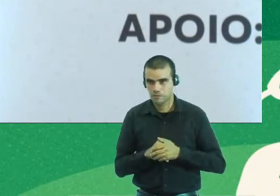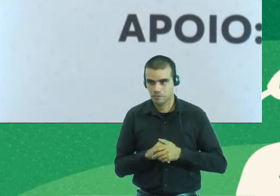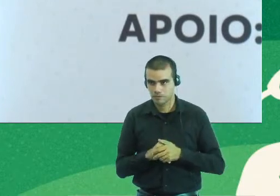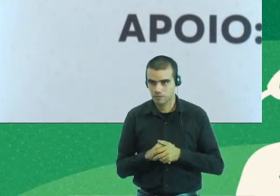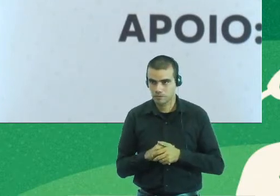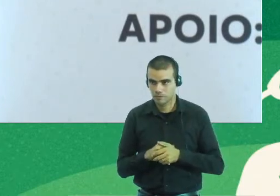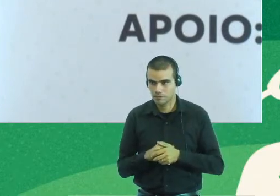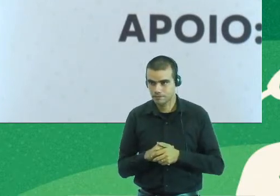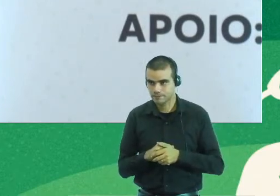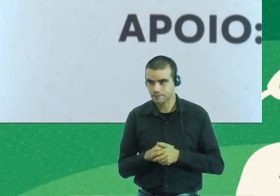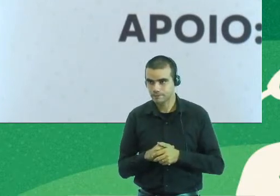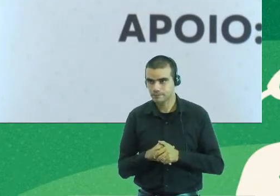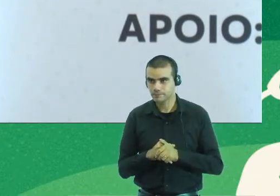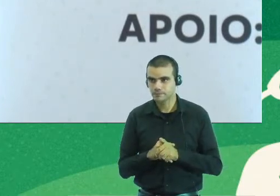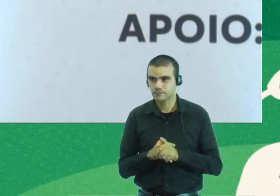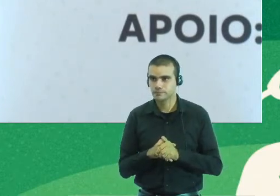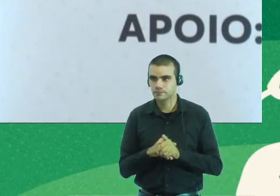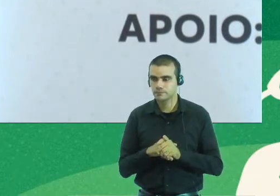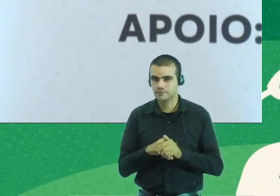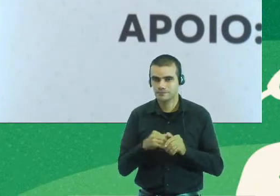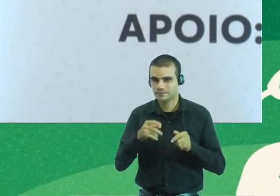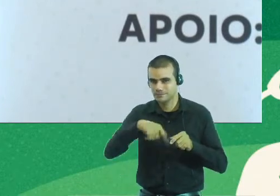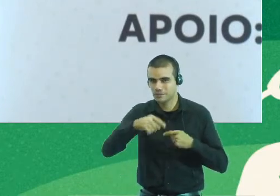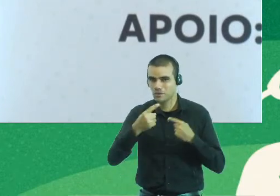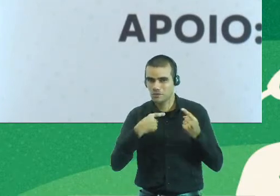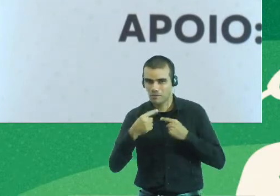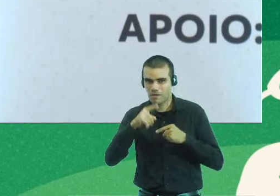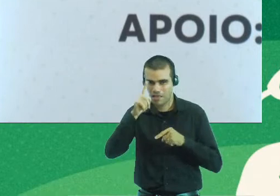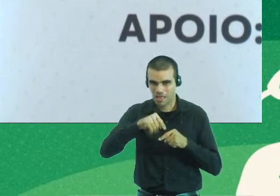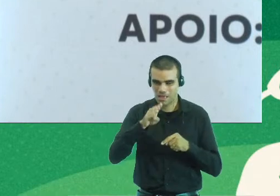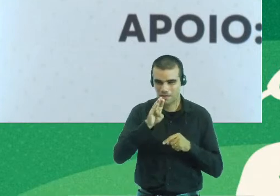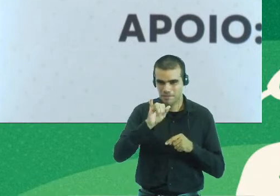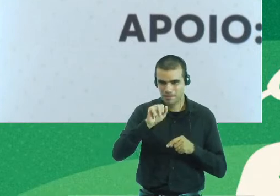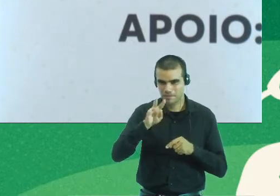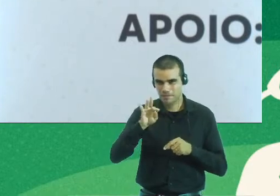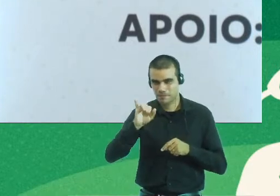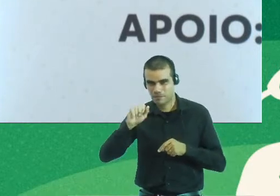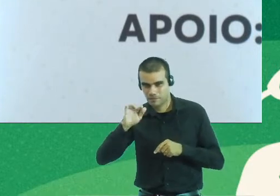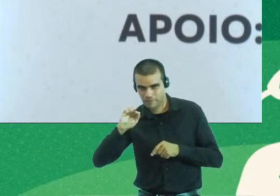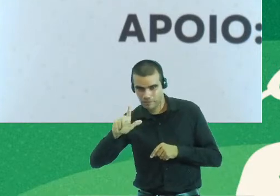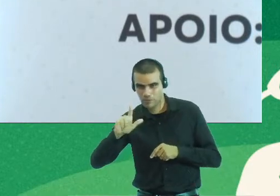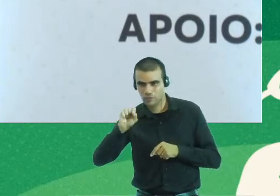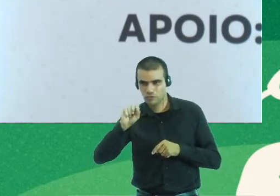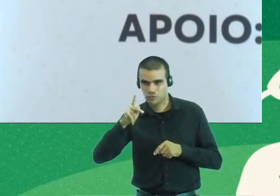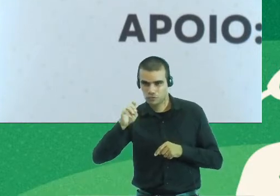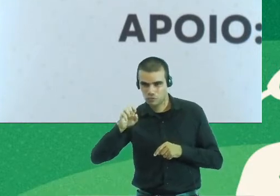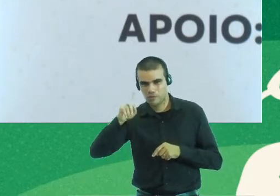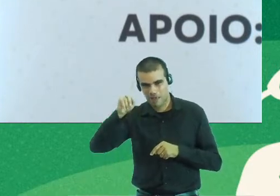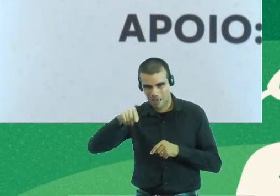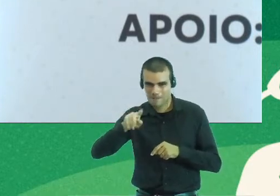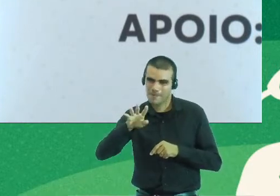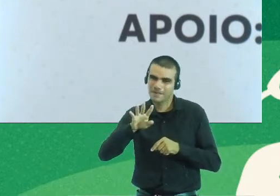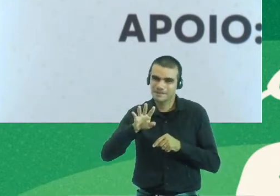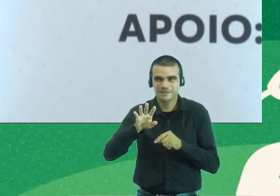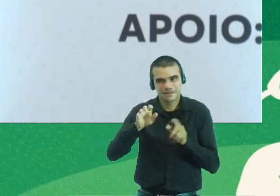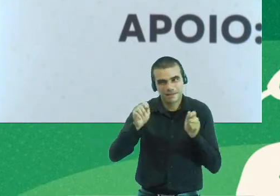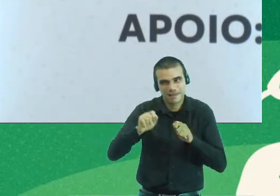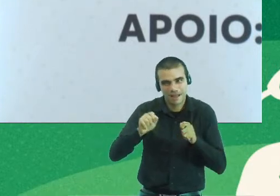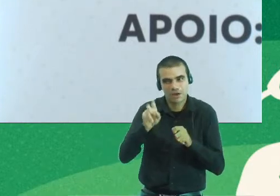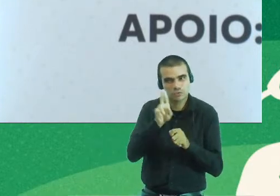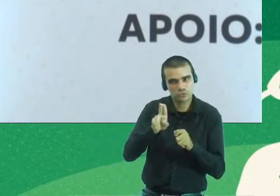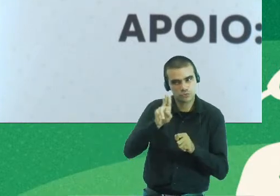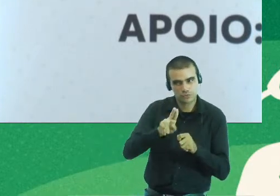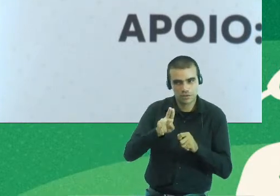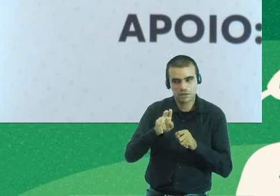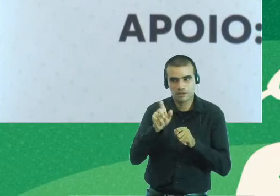isn't specifically about Beautiful Soup, but there's a lot of stuff you can do with it. This is one of them. You can also use regular expressions if there's like certain